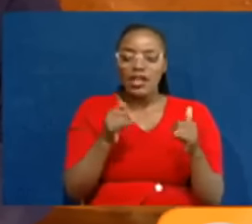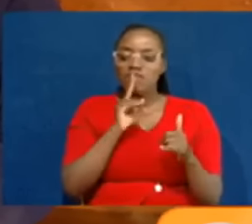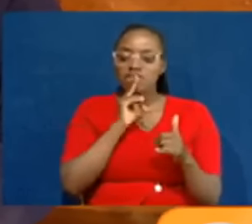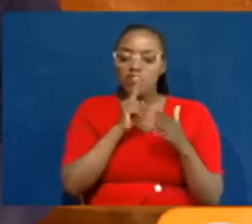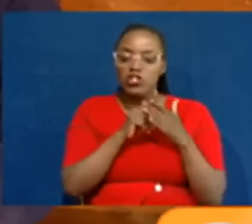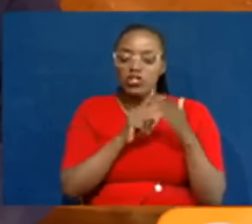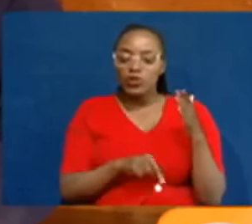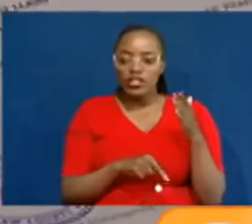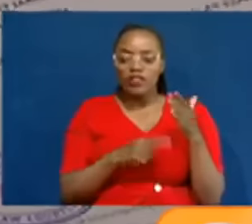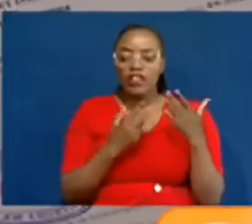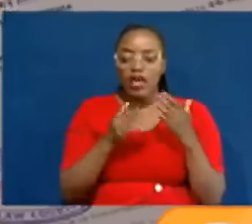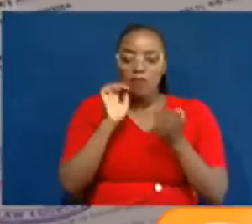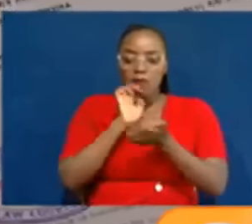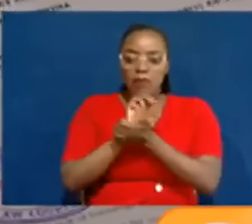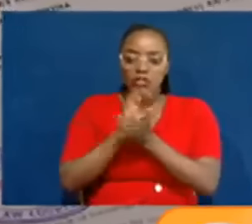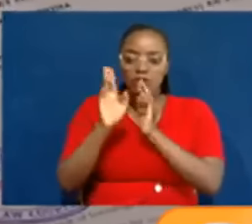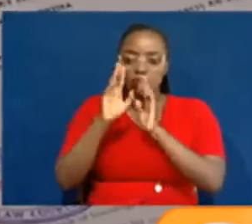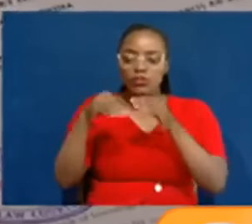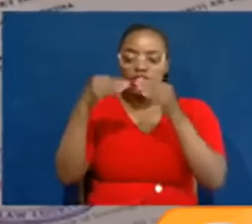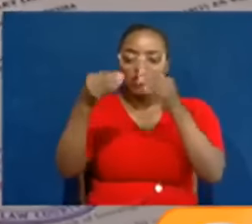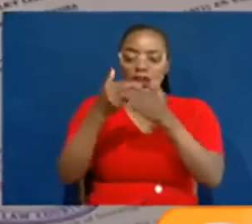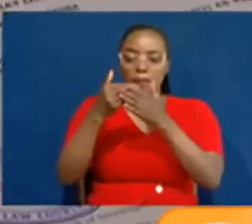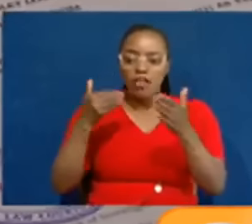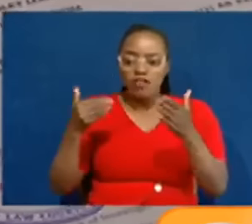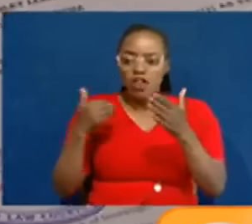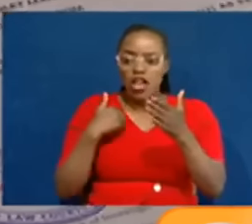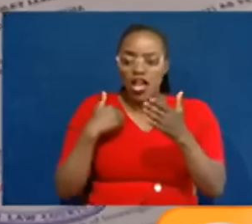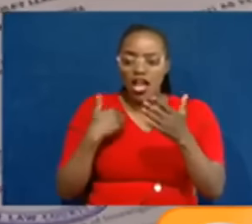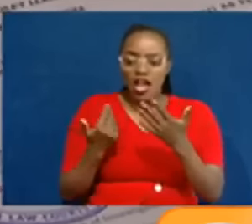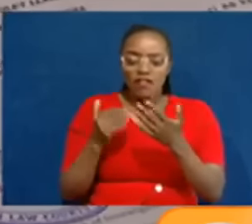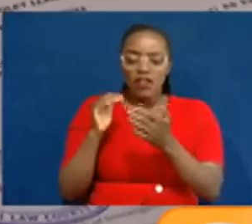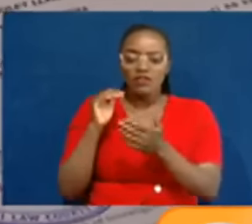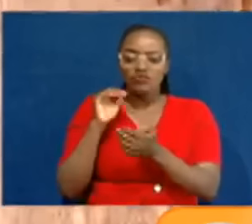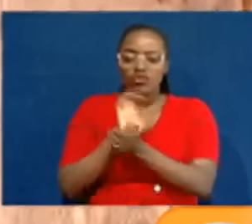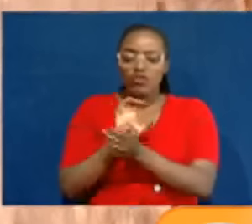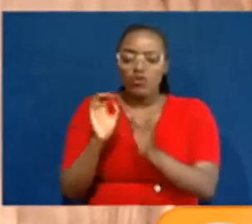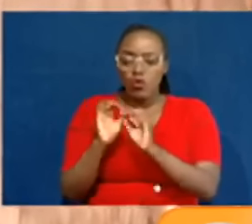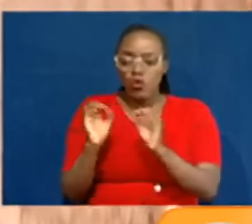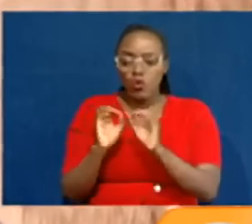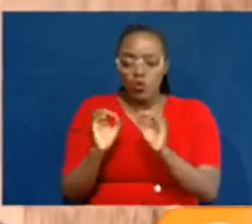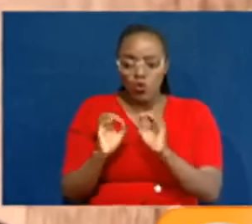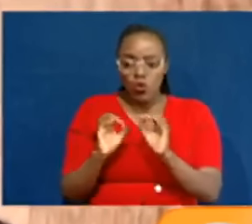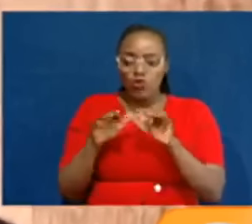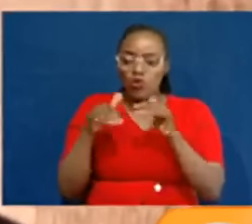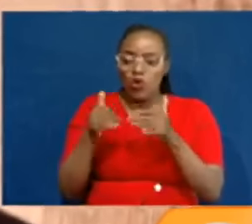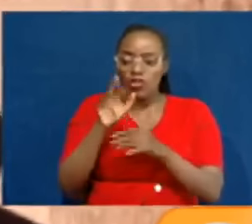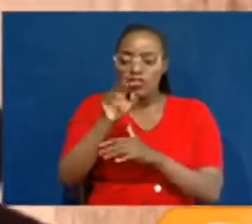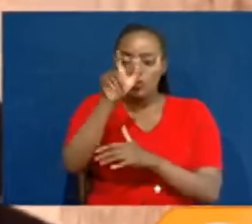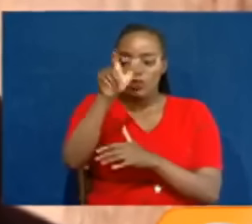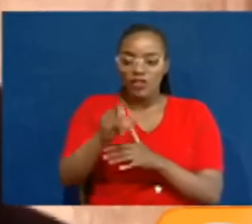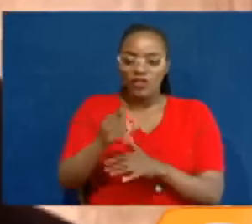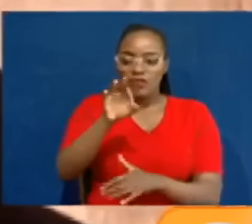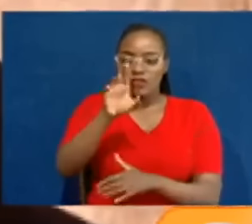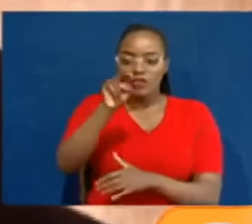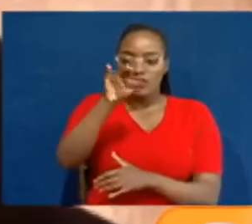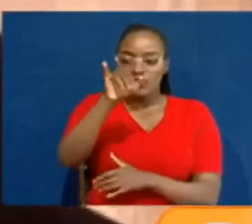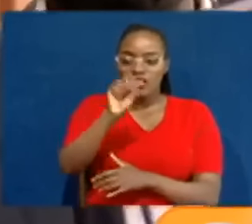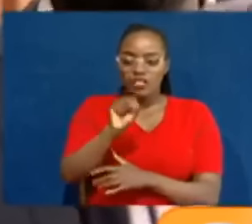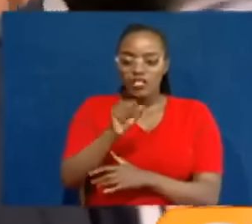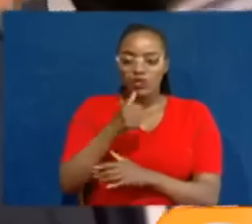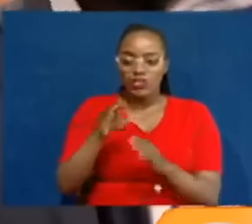that a probation report be availed in court before considering a non-custodial sentence, while the second accused, Francis Mwima,